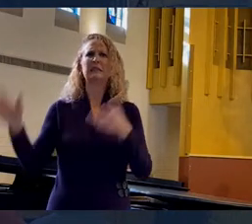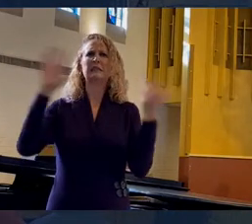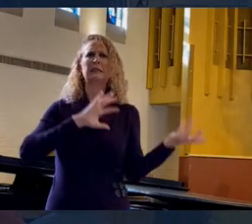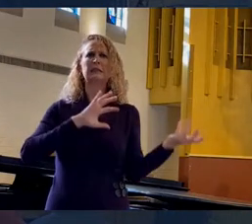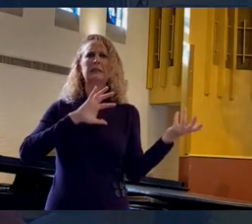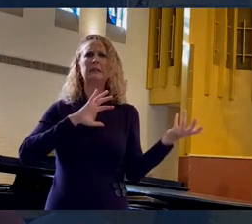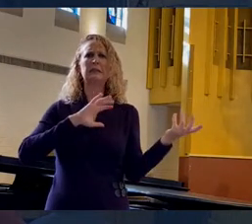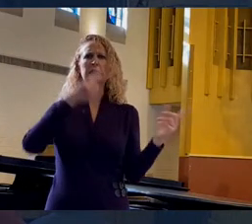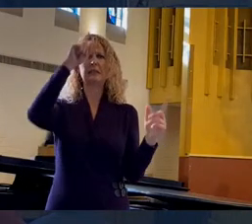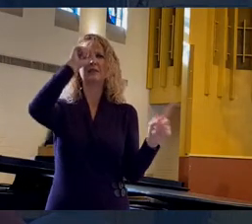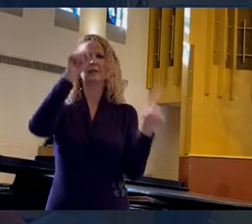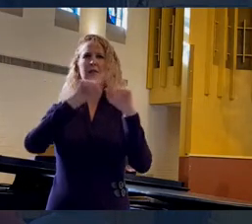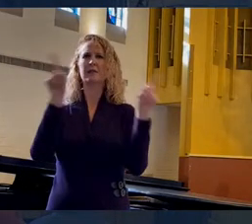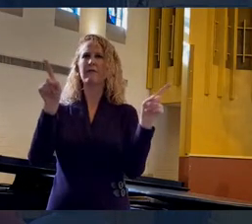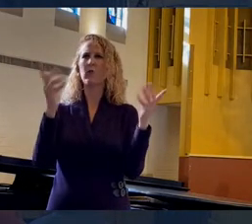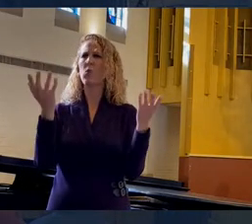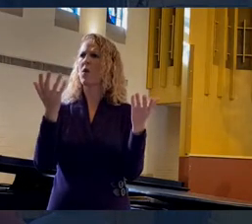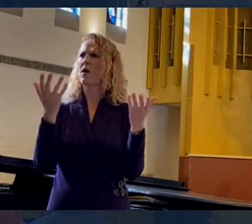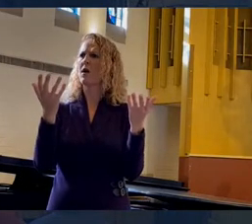think differently?